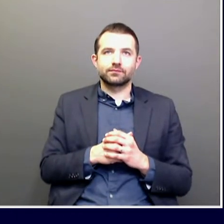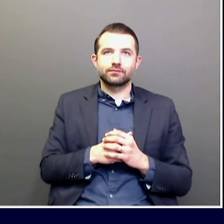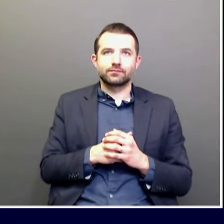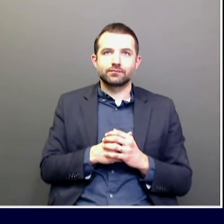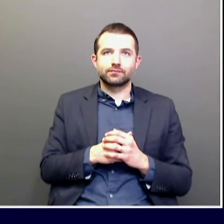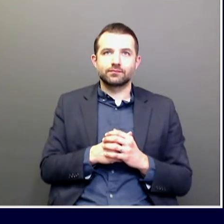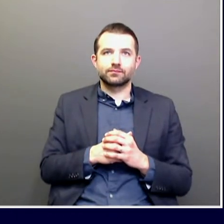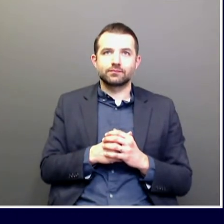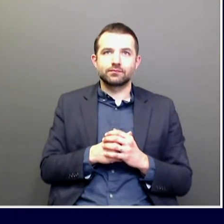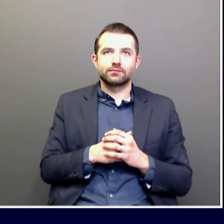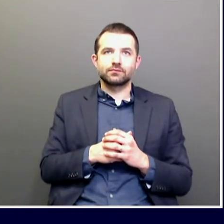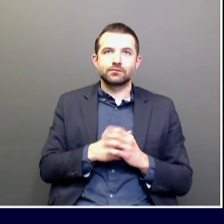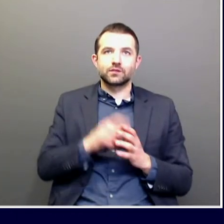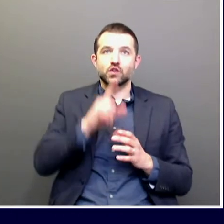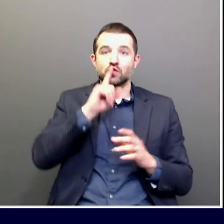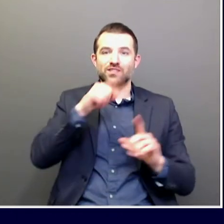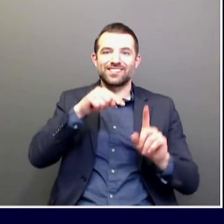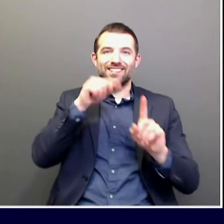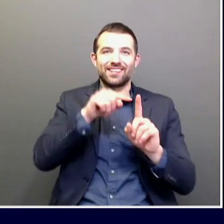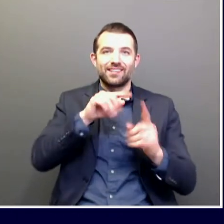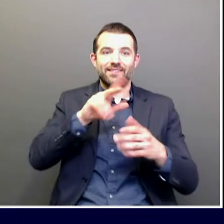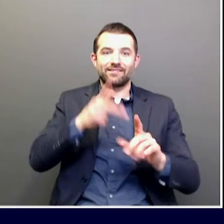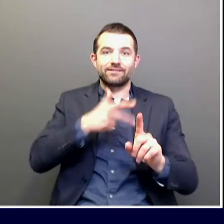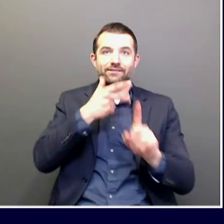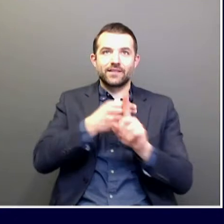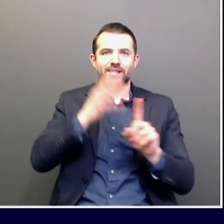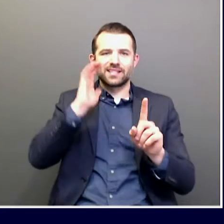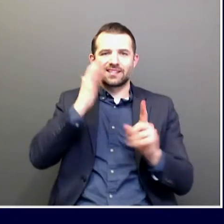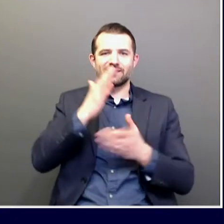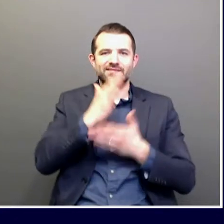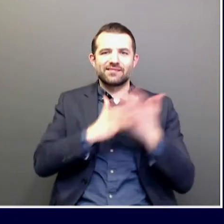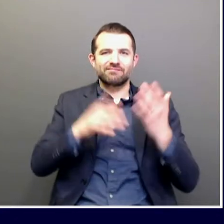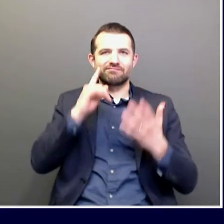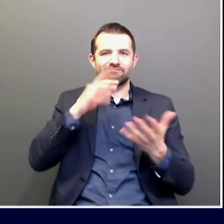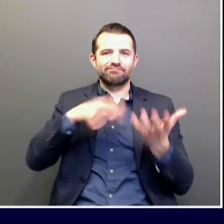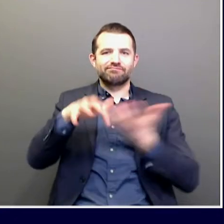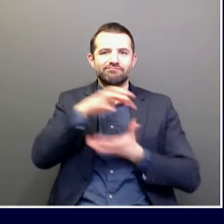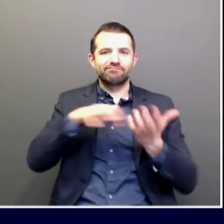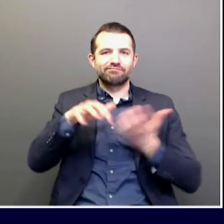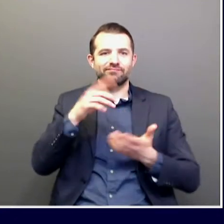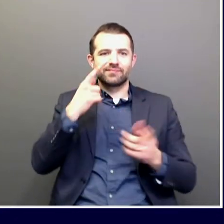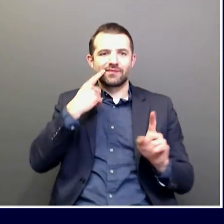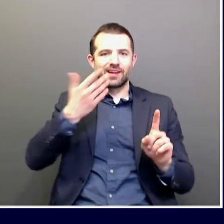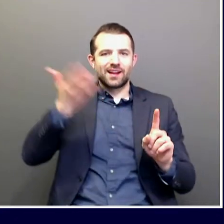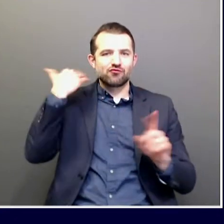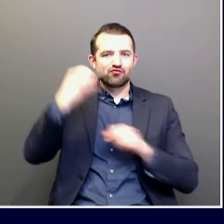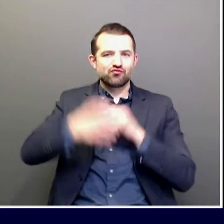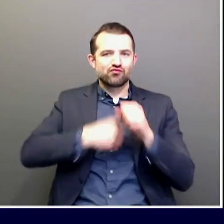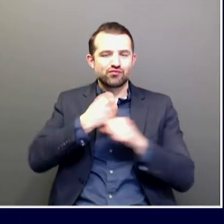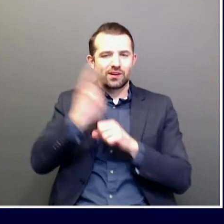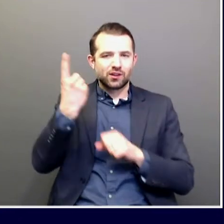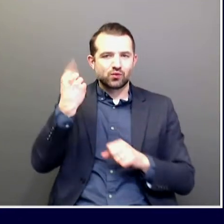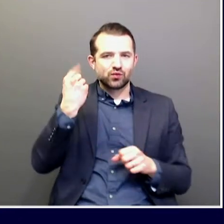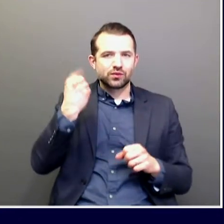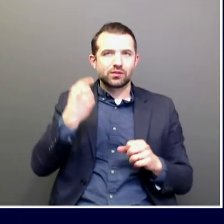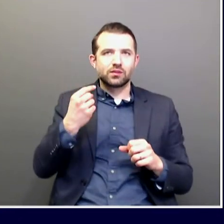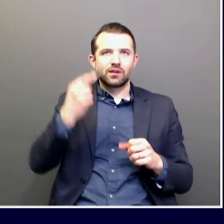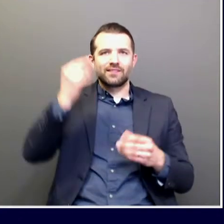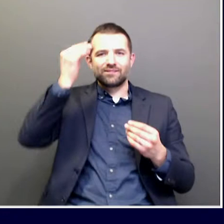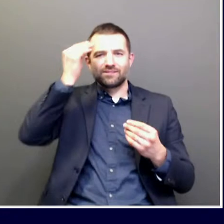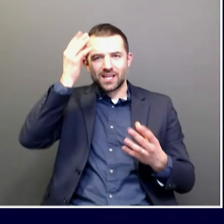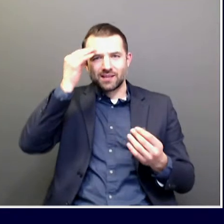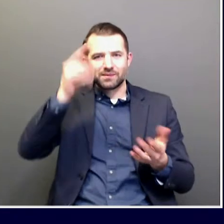out next week, Jessica, particularly in advance of the US FDA's meeting. And I imagine those data will be